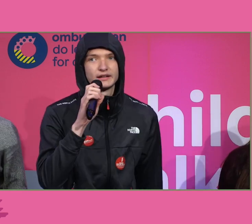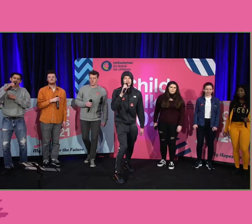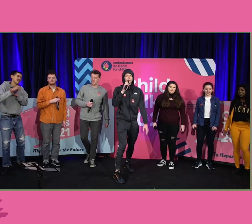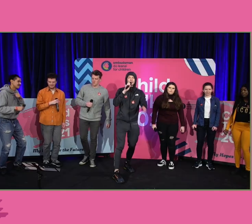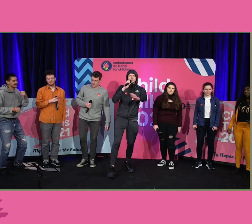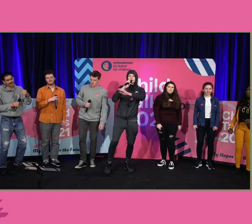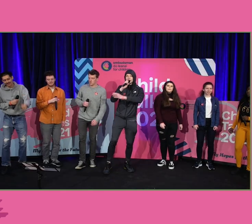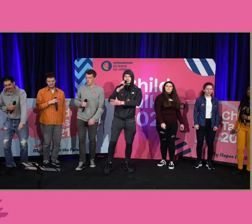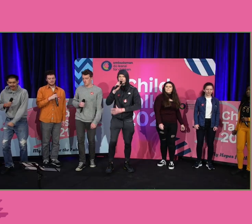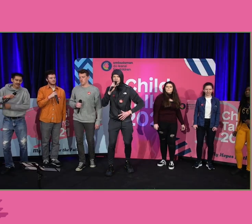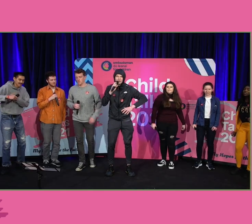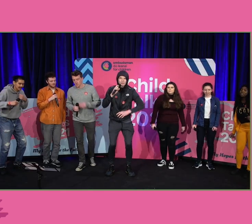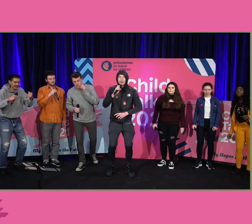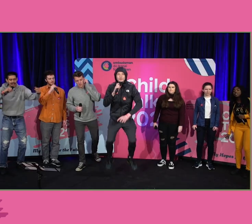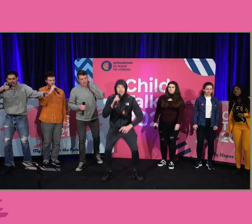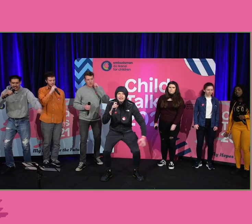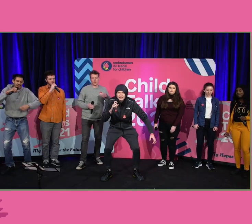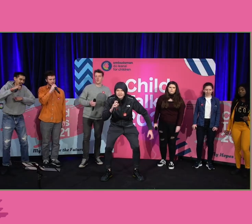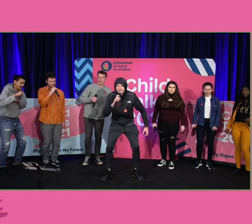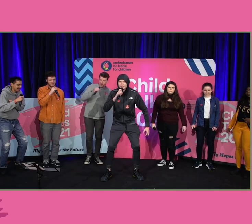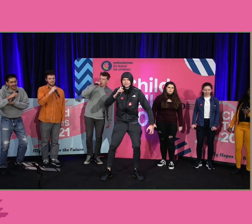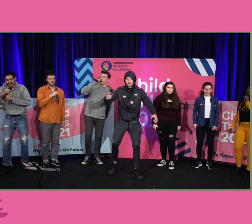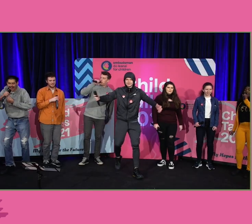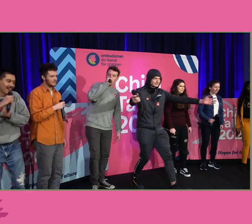I'm crazy. I gotta spit these rhymes out like I'm rapping Jay-Z.